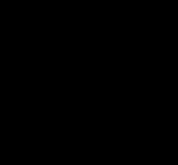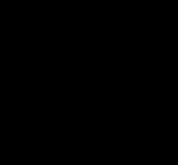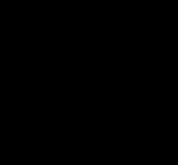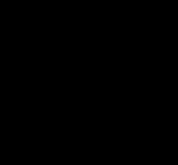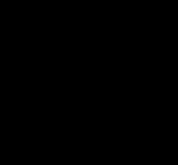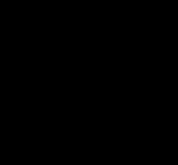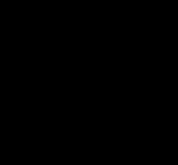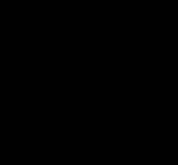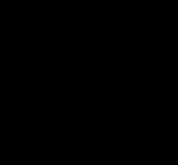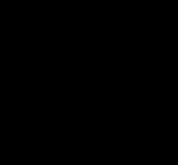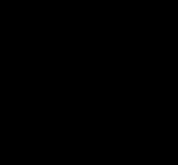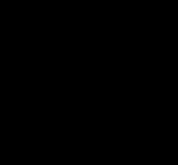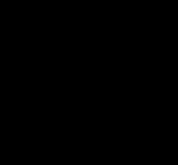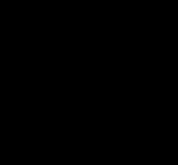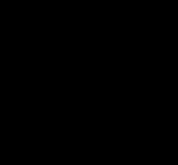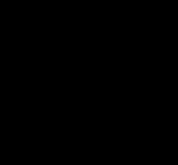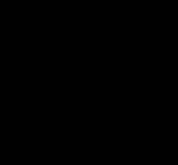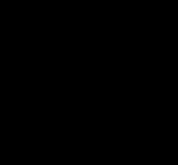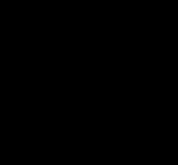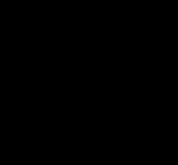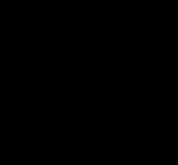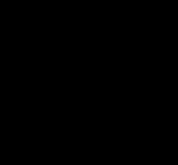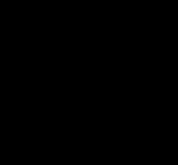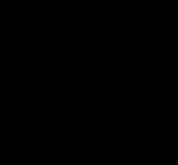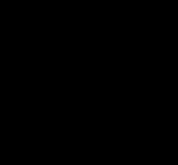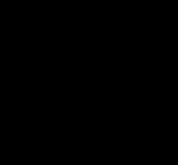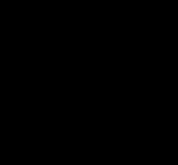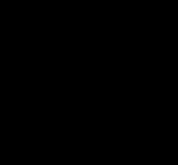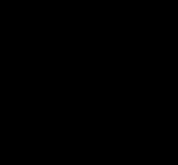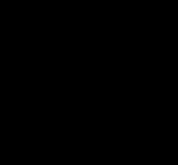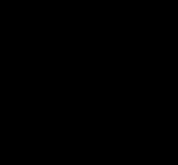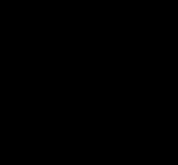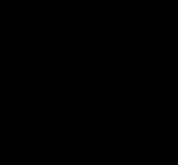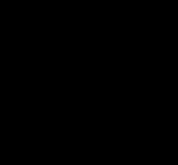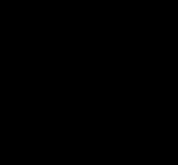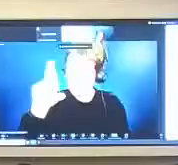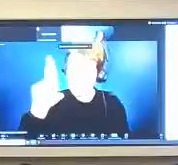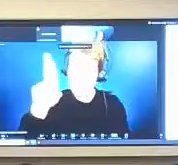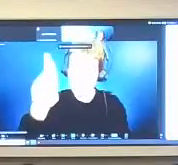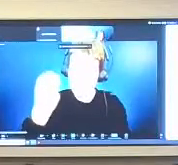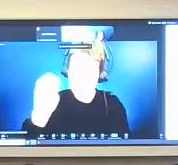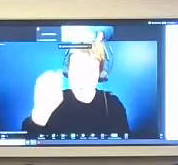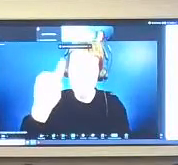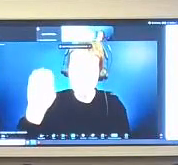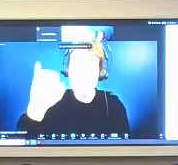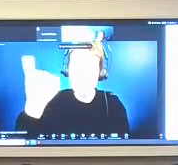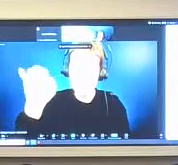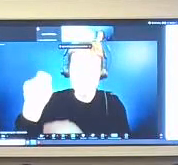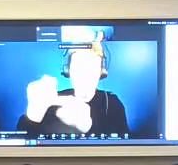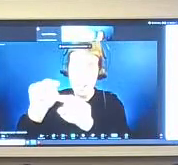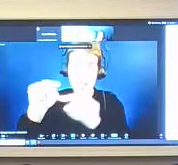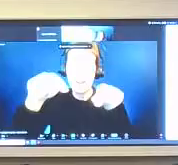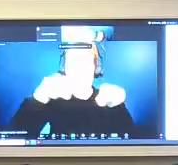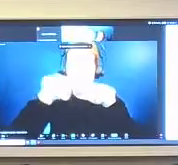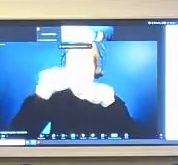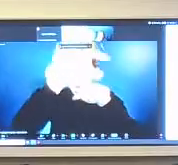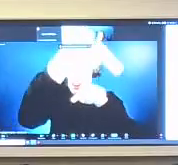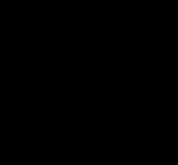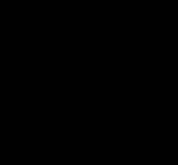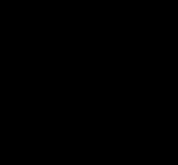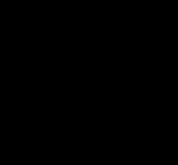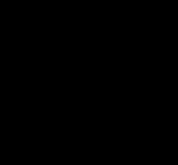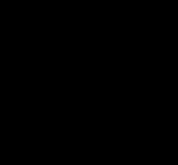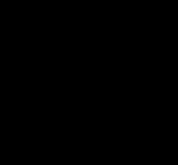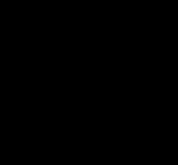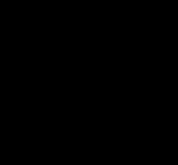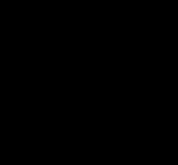so it's not the Rue de Jean side of the street, it's the other side of the street. Got it. At the corner of